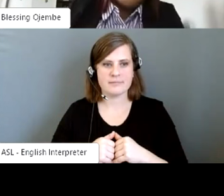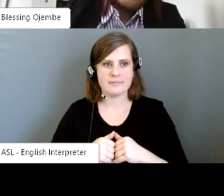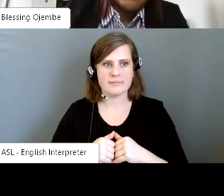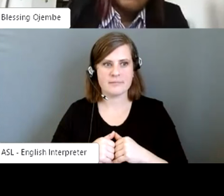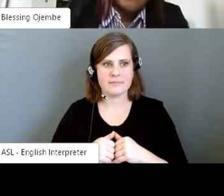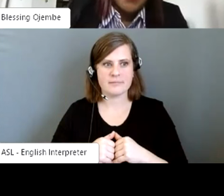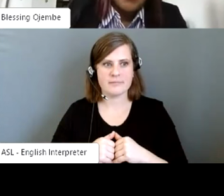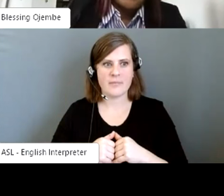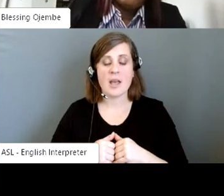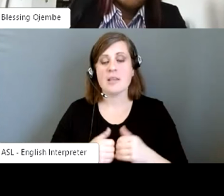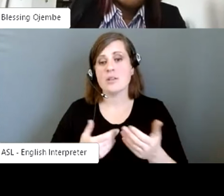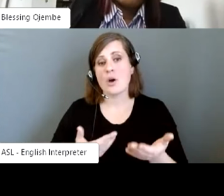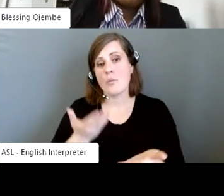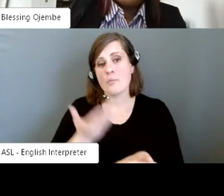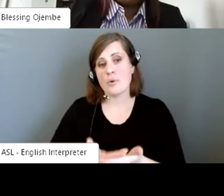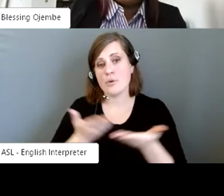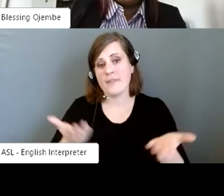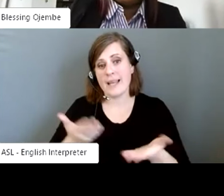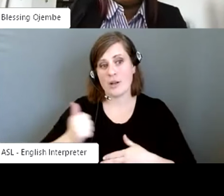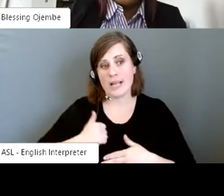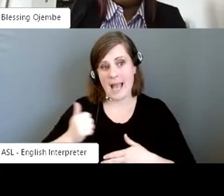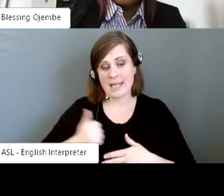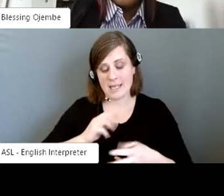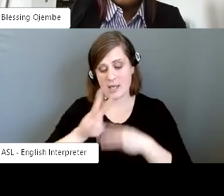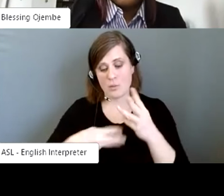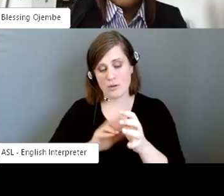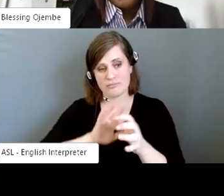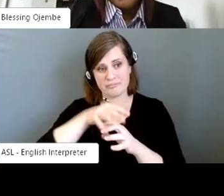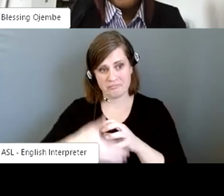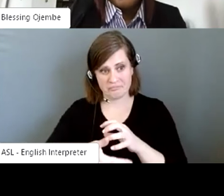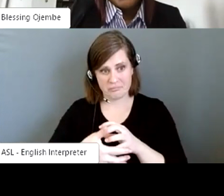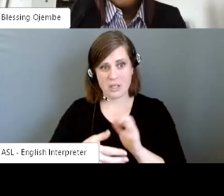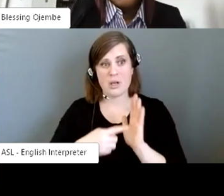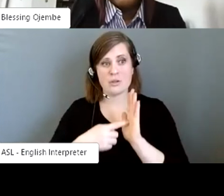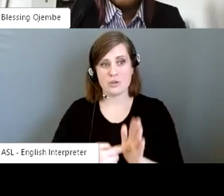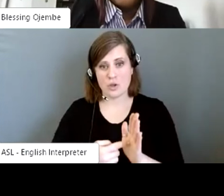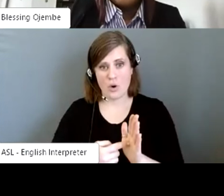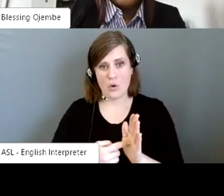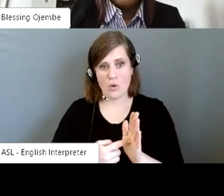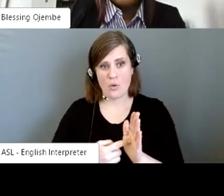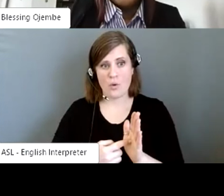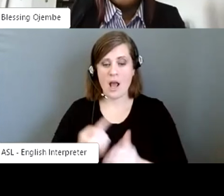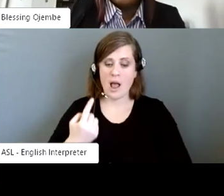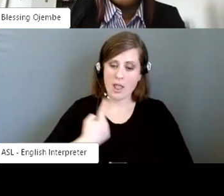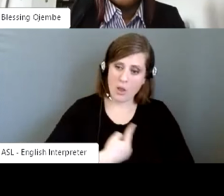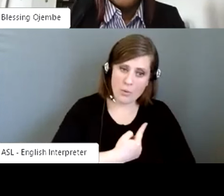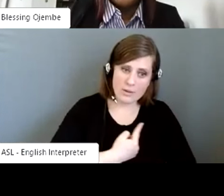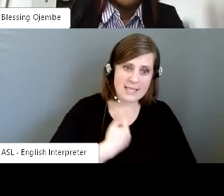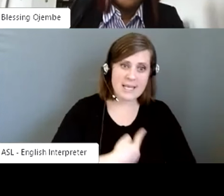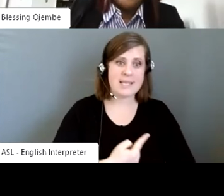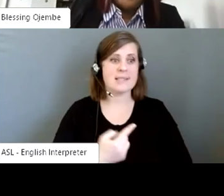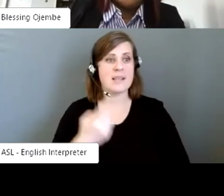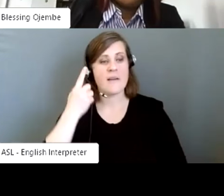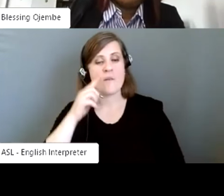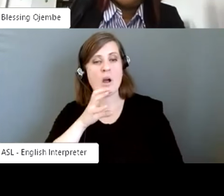several evidence from Canada and within the global literature kind of point to disturbing prevalence of loneliness among the aging